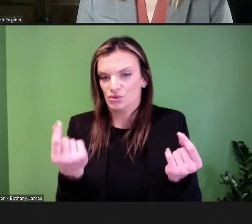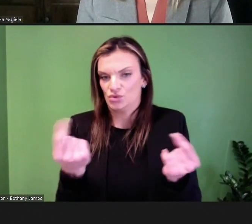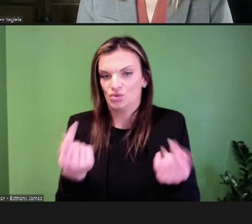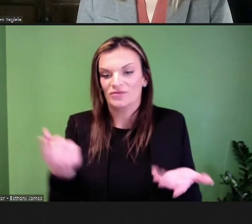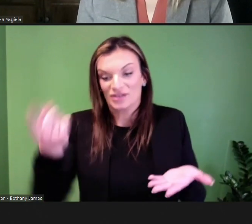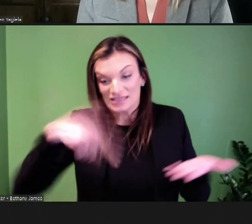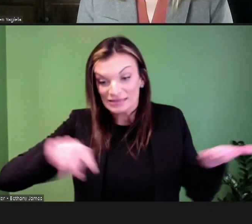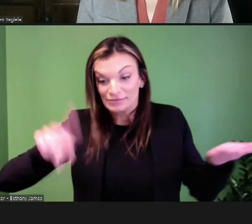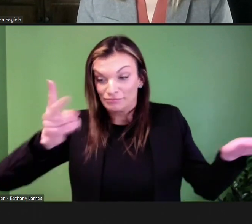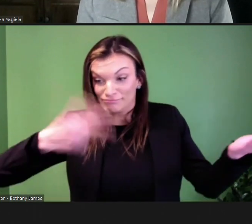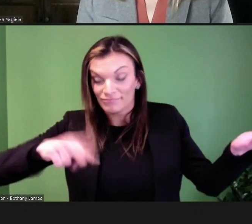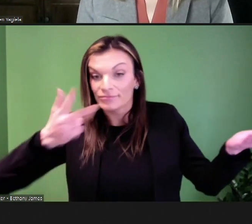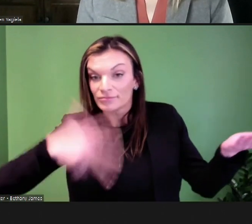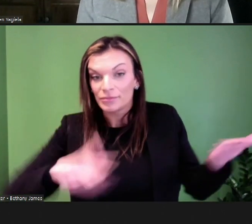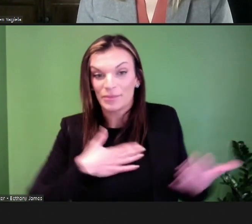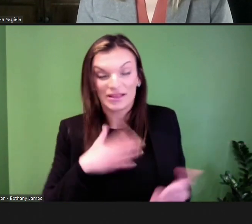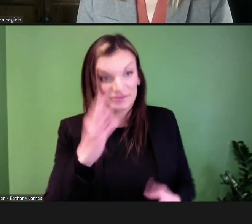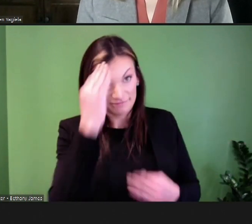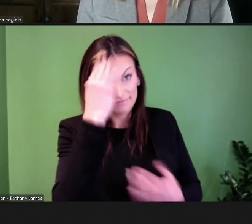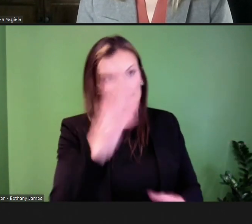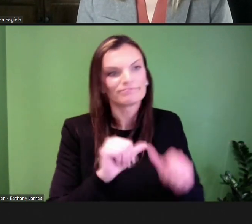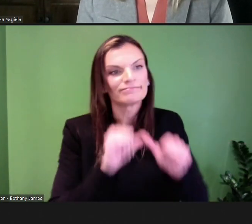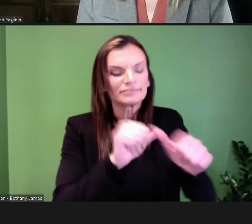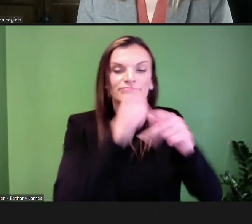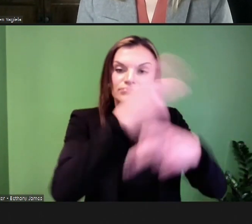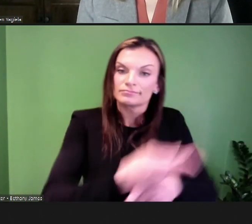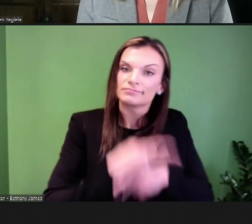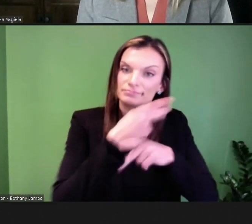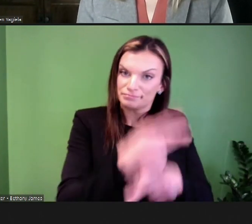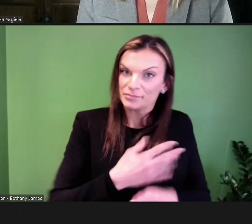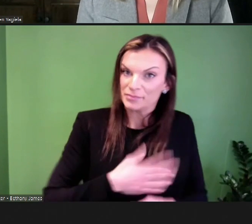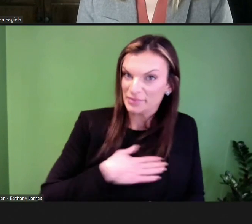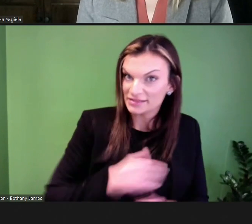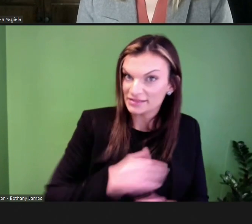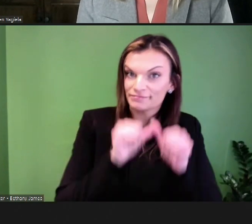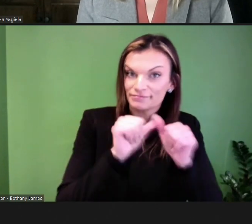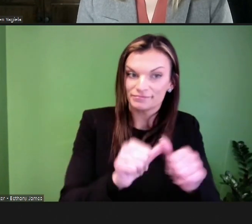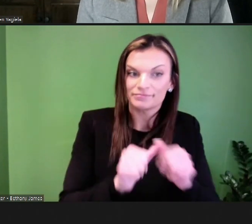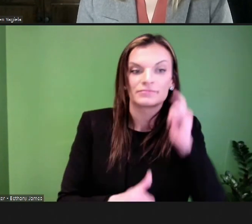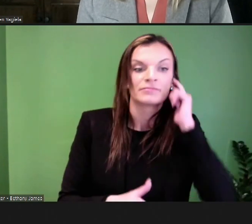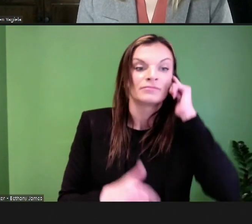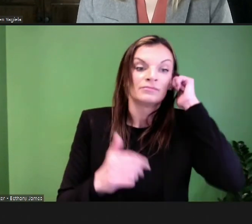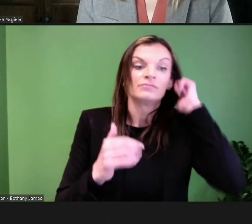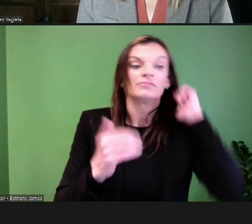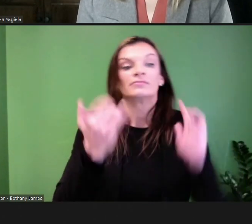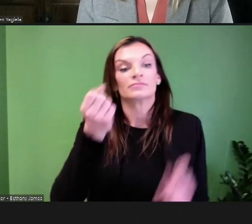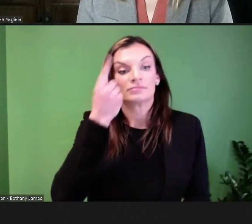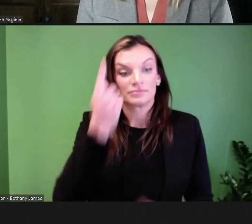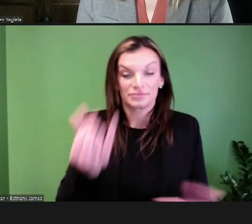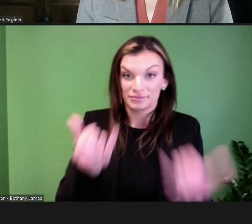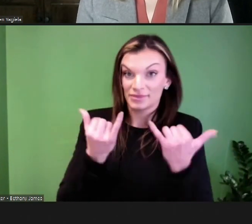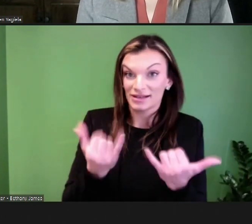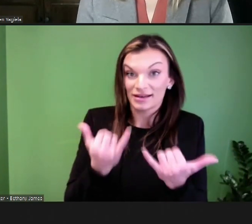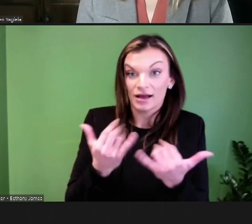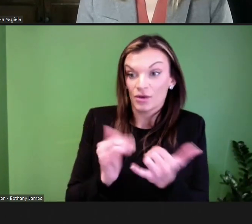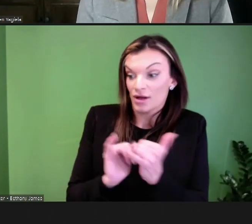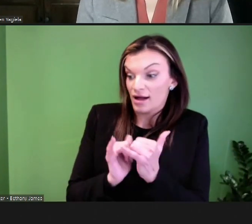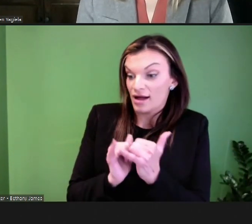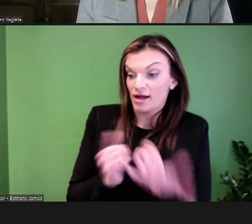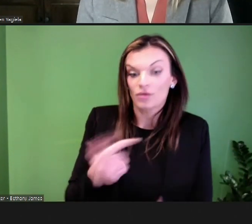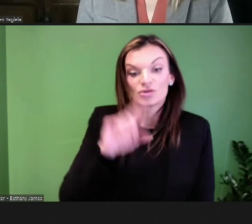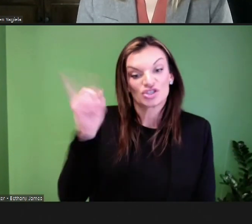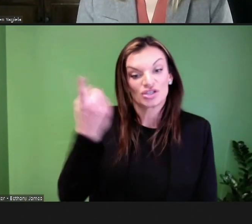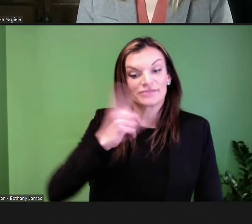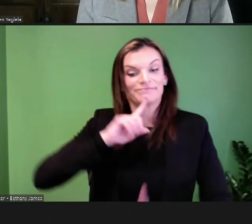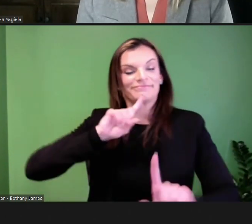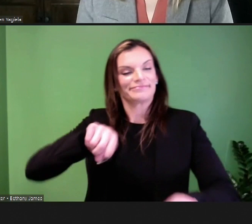ask everyone to continue to keep their guard up and take actions. We cannot do this with state and local health department action alone.